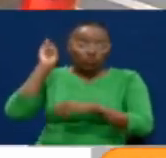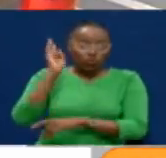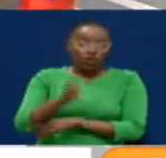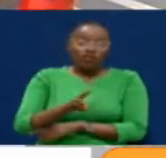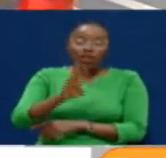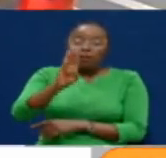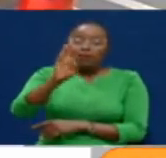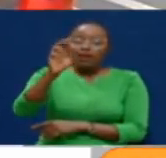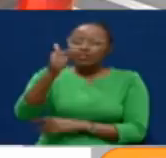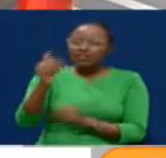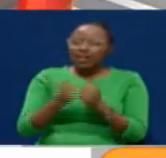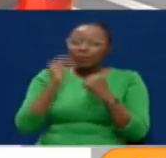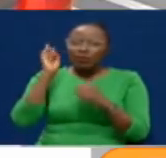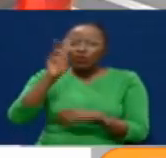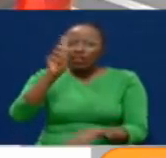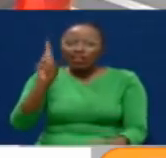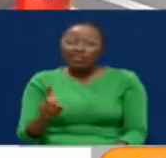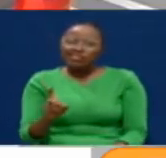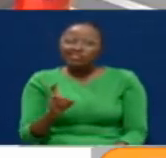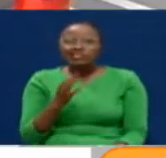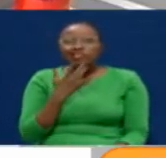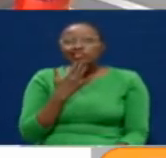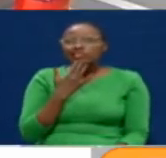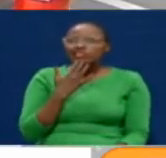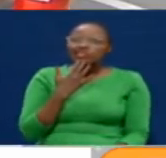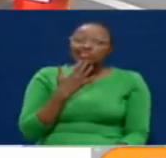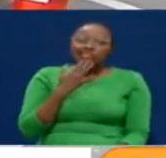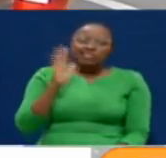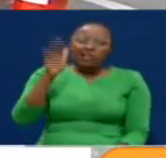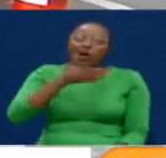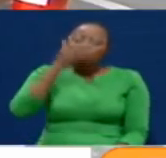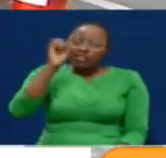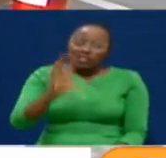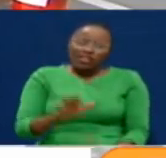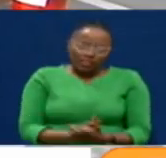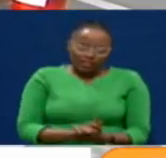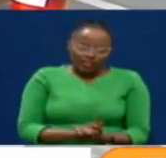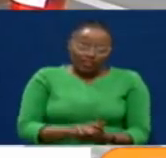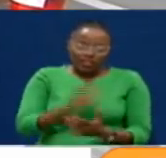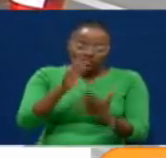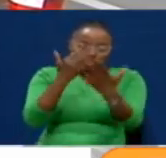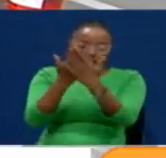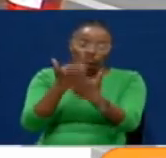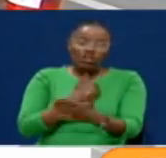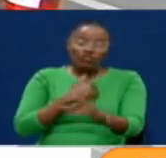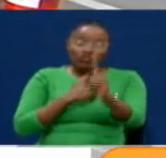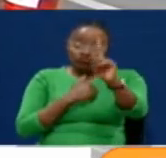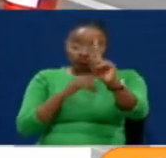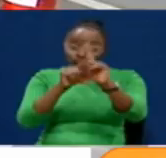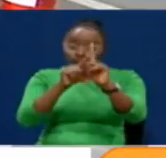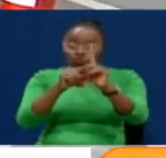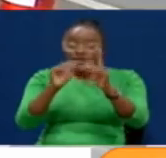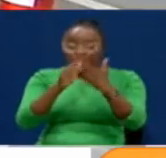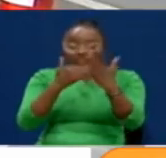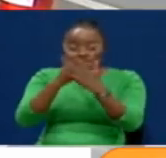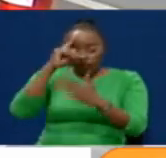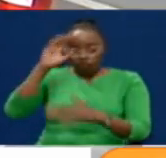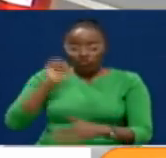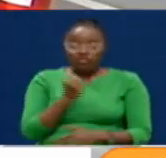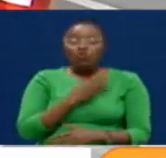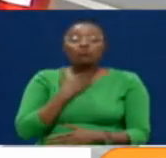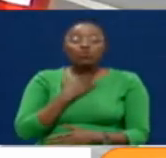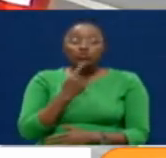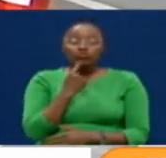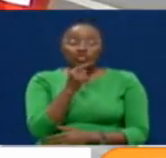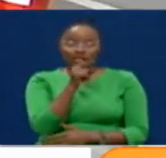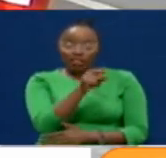BRT ever come? Okay, don't answer that. Jeff, I have one suggestion. I have one suggestion for the Senate. Go on. That I want to put to